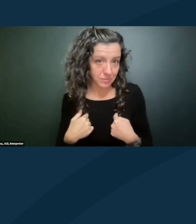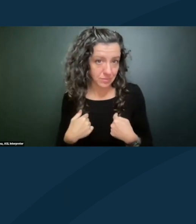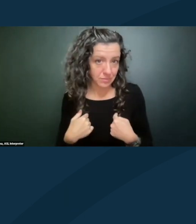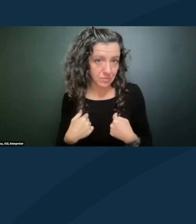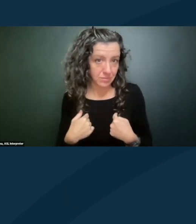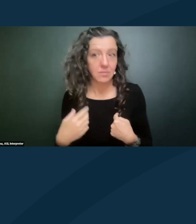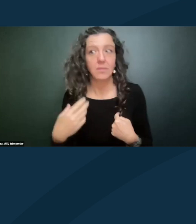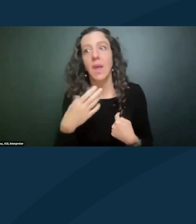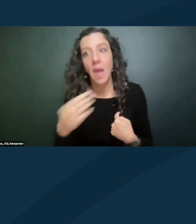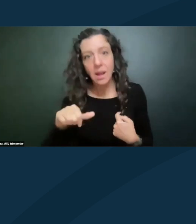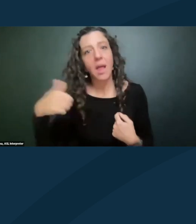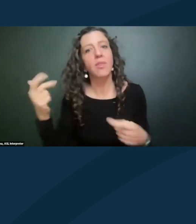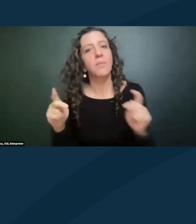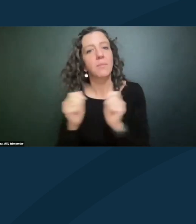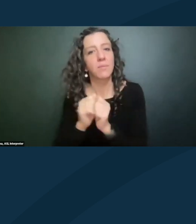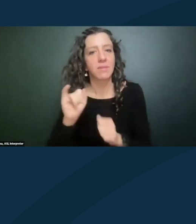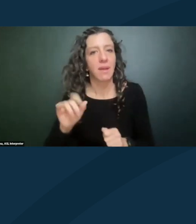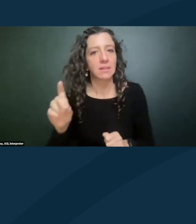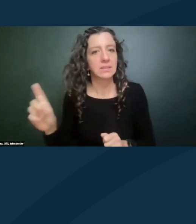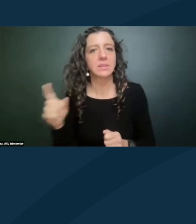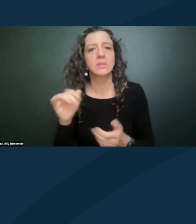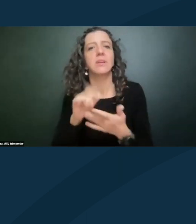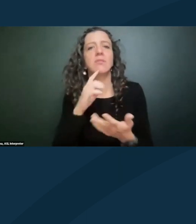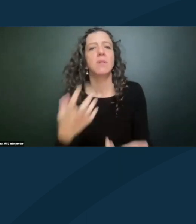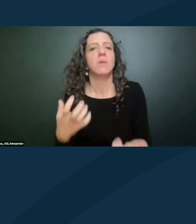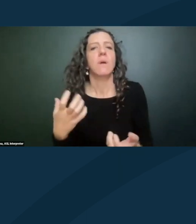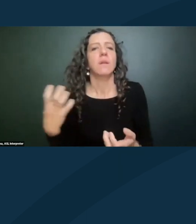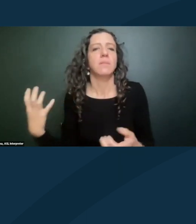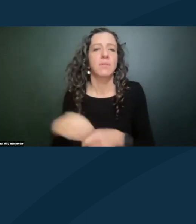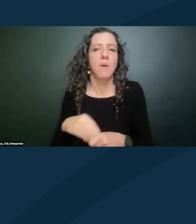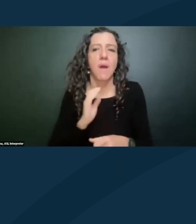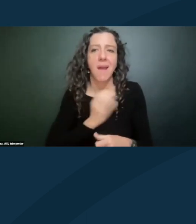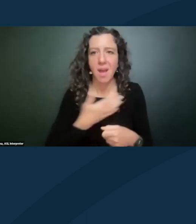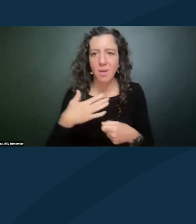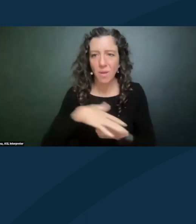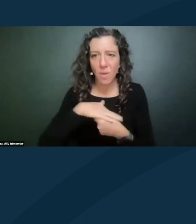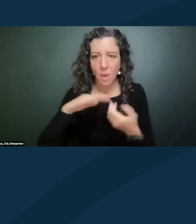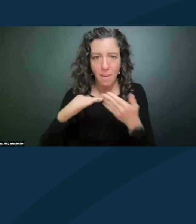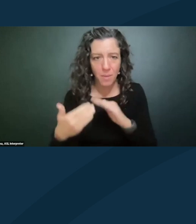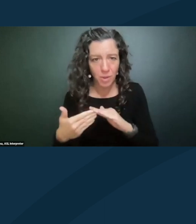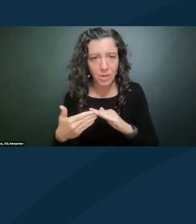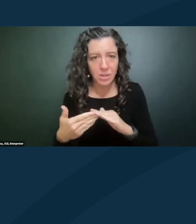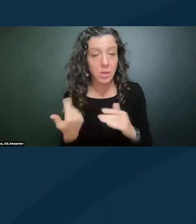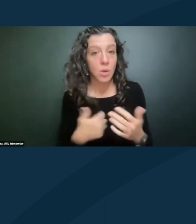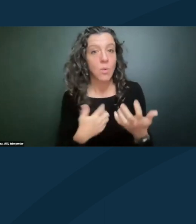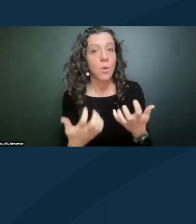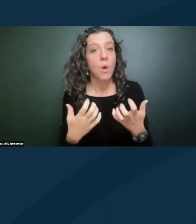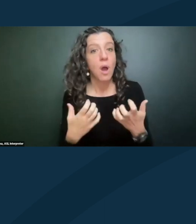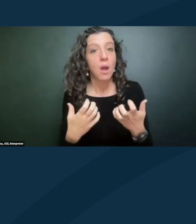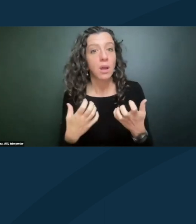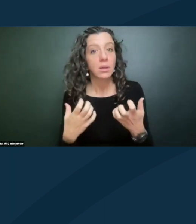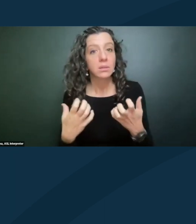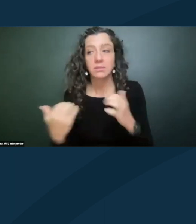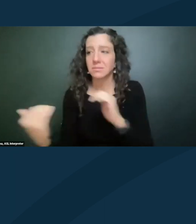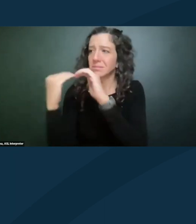to me and others with IDD who really want to be a part of our local communities. We